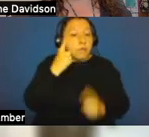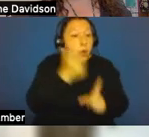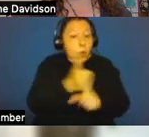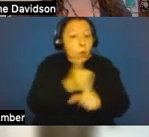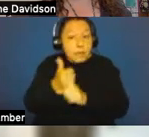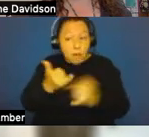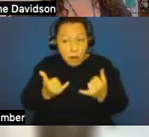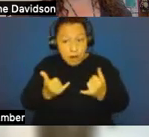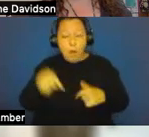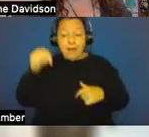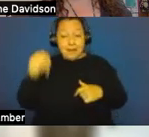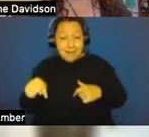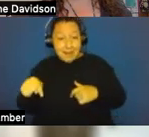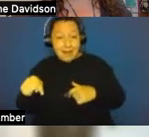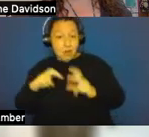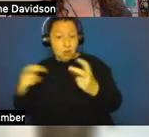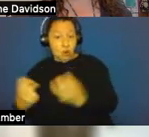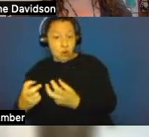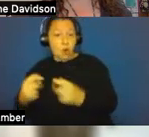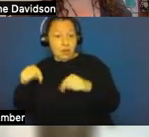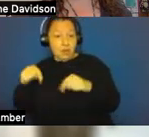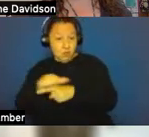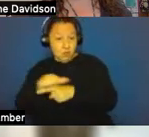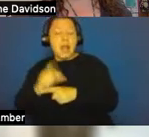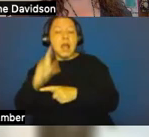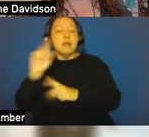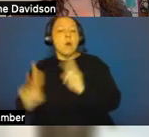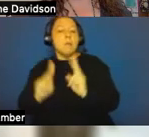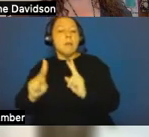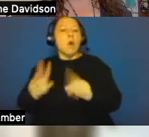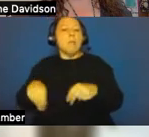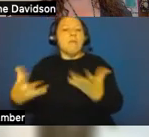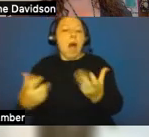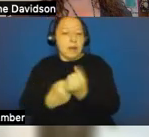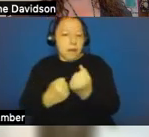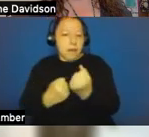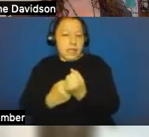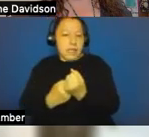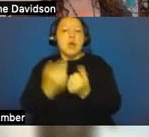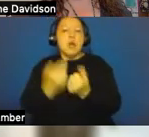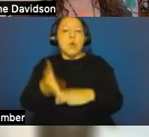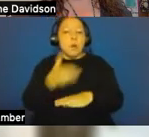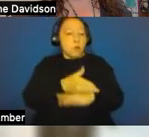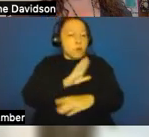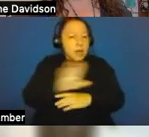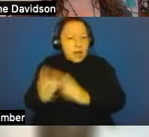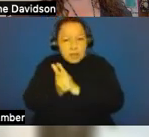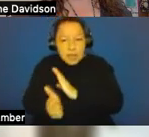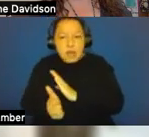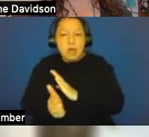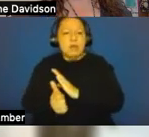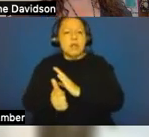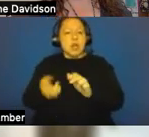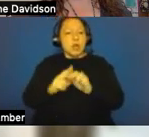are gaining and building their skills and their tools and building their love for their people. We do